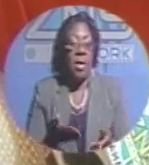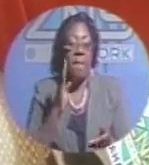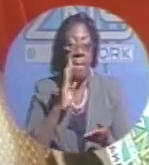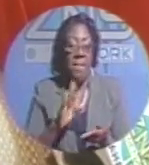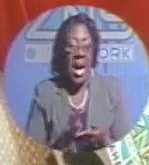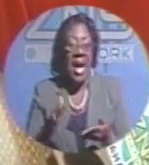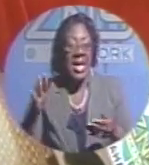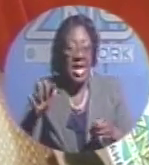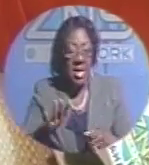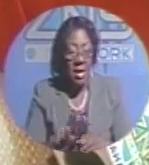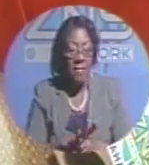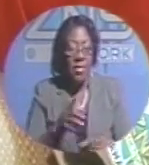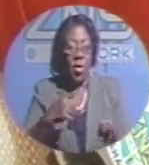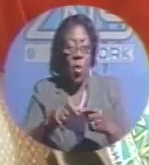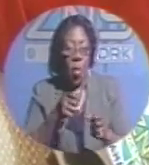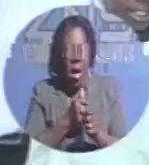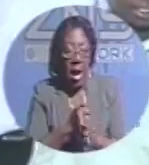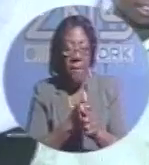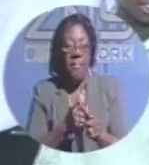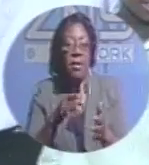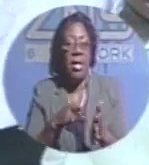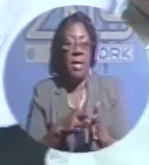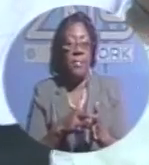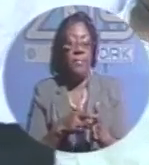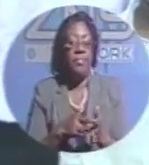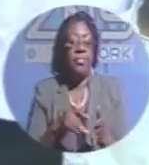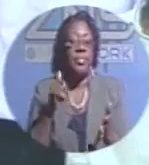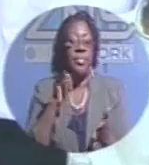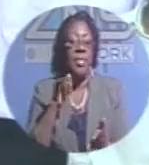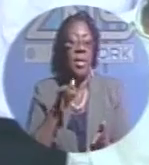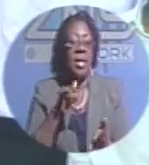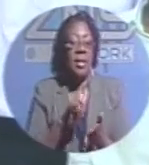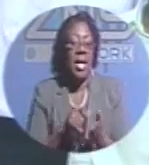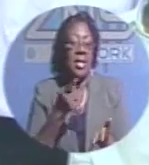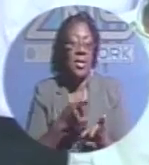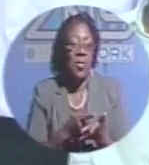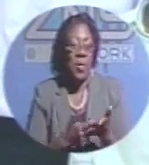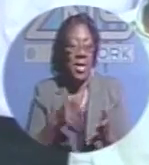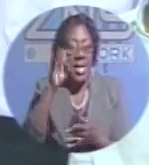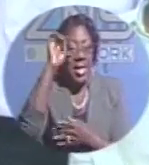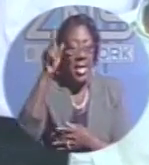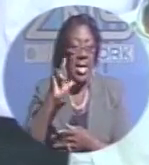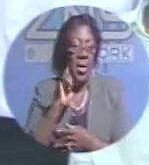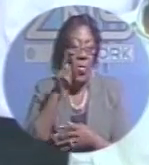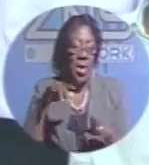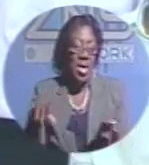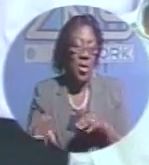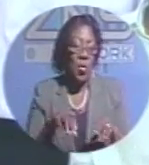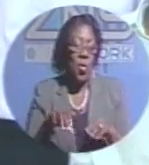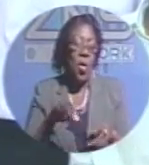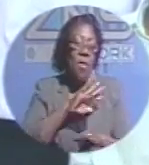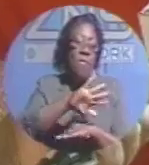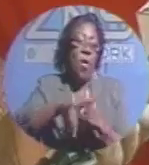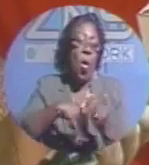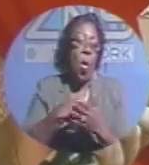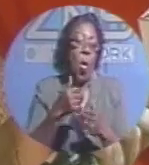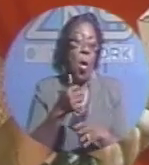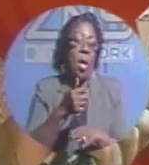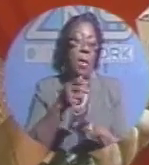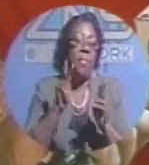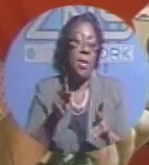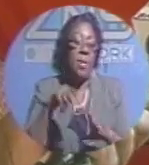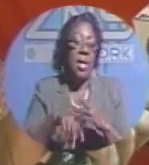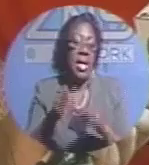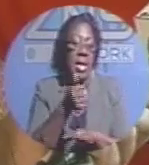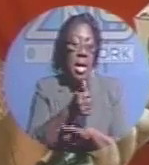enough. I have to go after it. And that's exactly what Free National Movement leader Dr. Hubert Minnis wants for all Abaconians. My grandson,